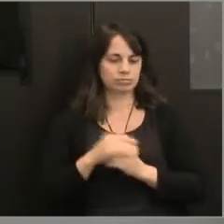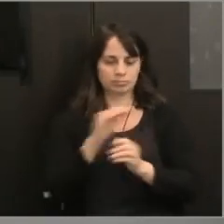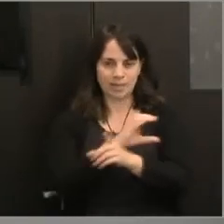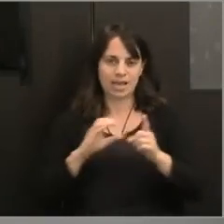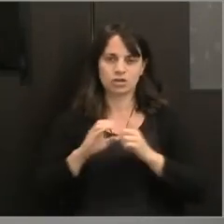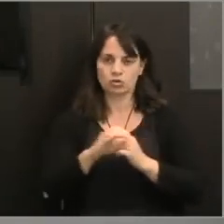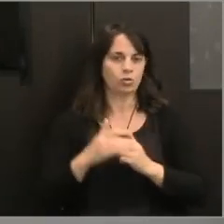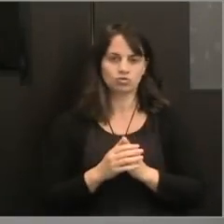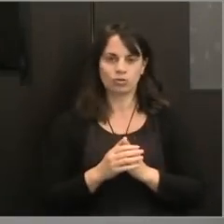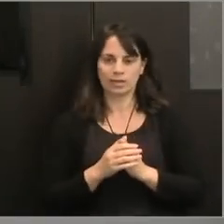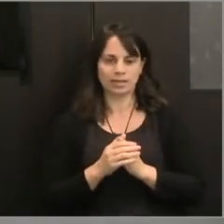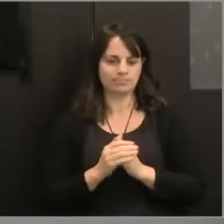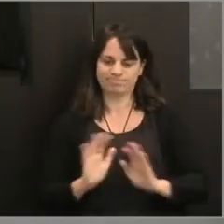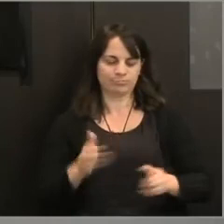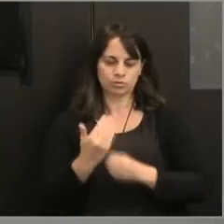culturally incomprehensible.